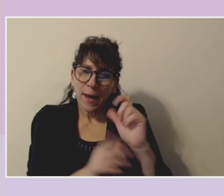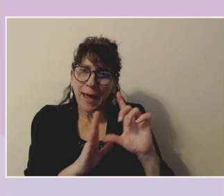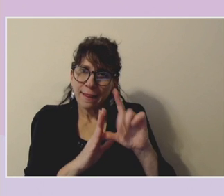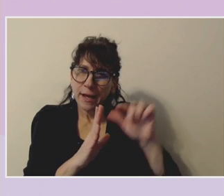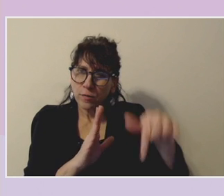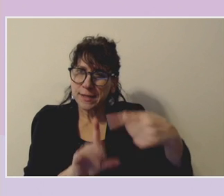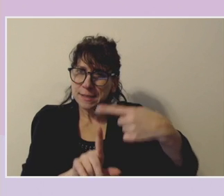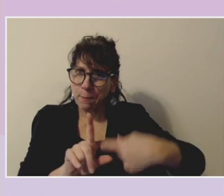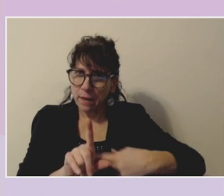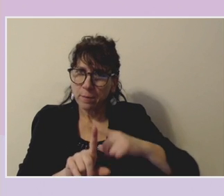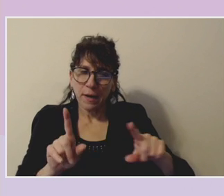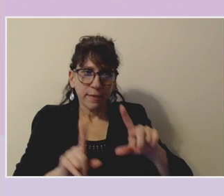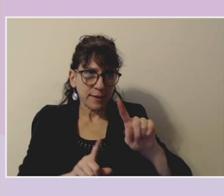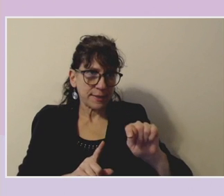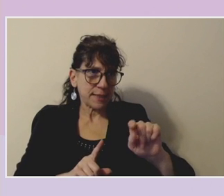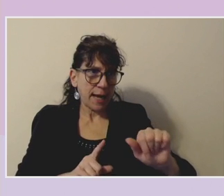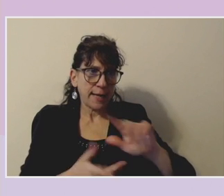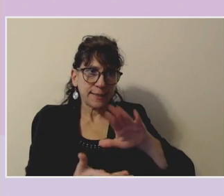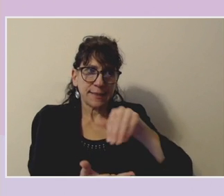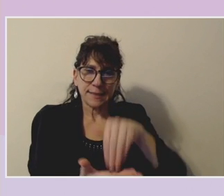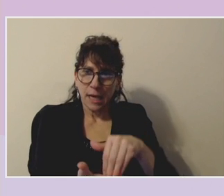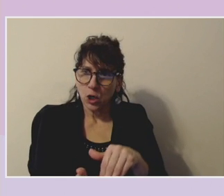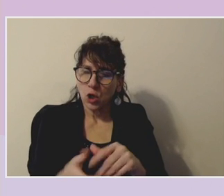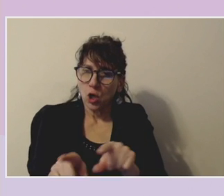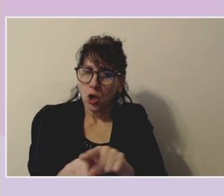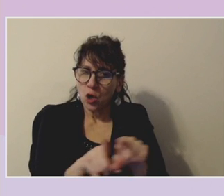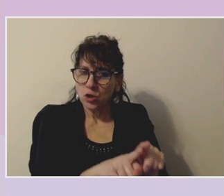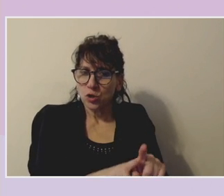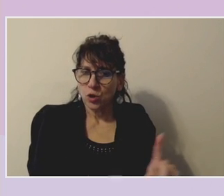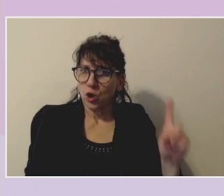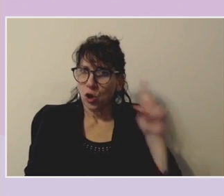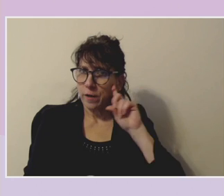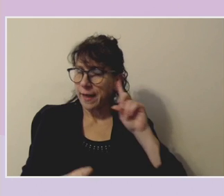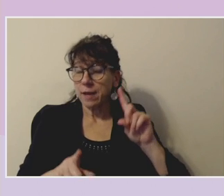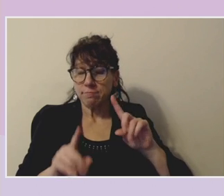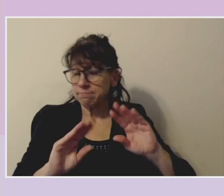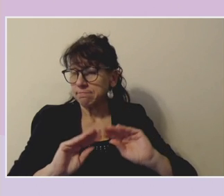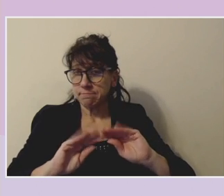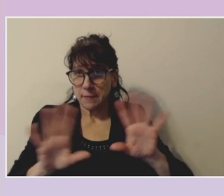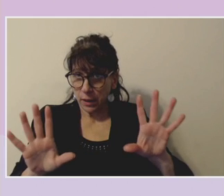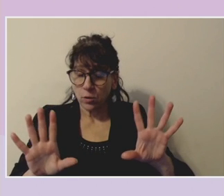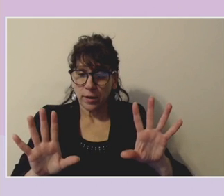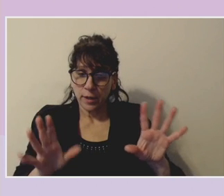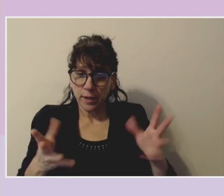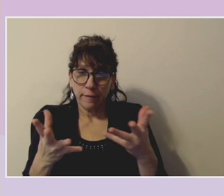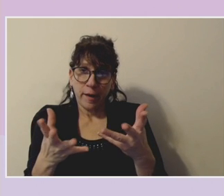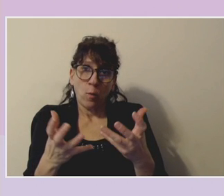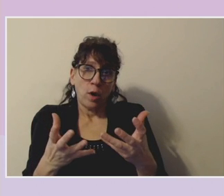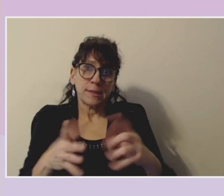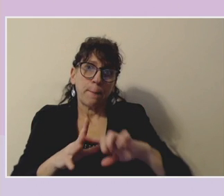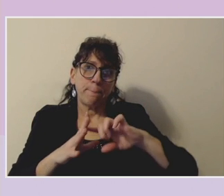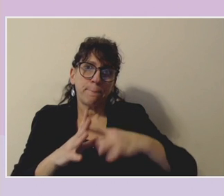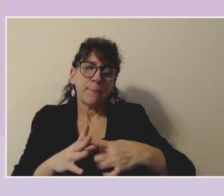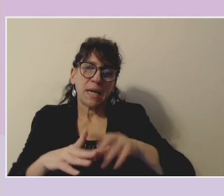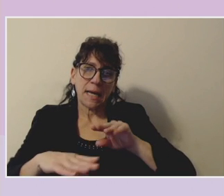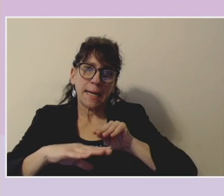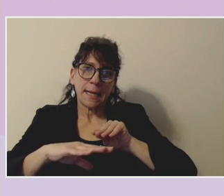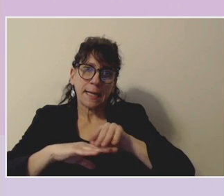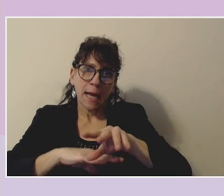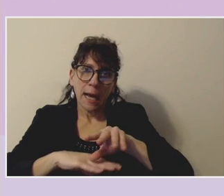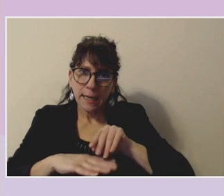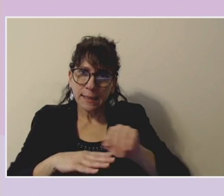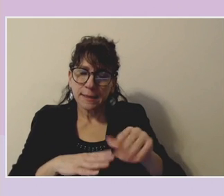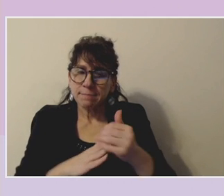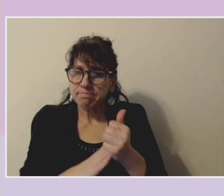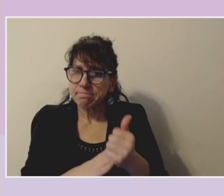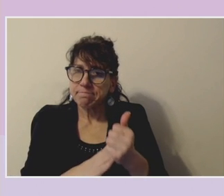But the TA center has also heard that loud and clear of sort of looking for some additional guidance, particularly I think when there's a lot of different